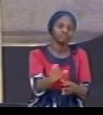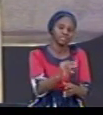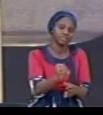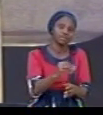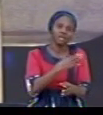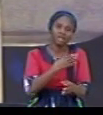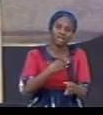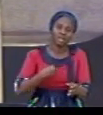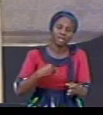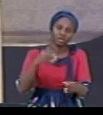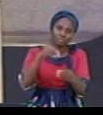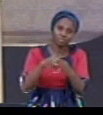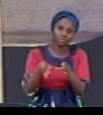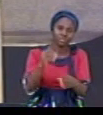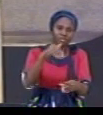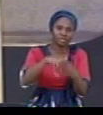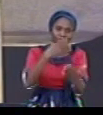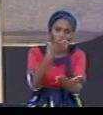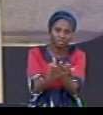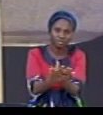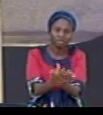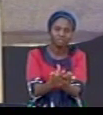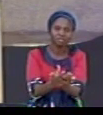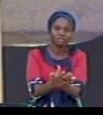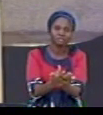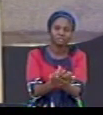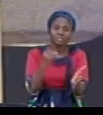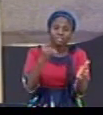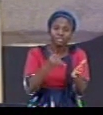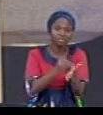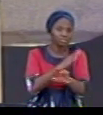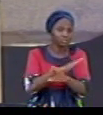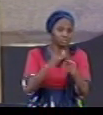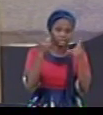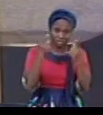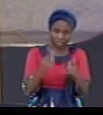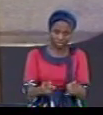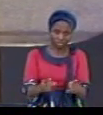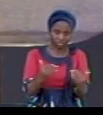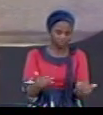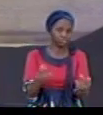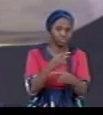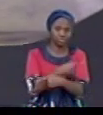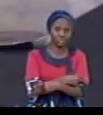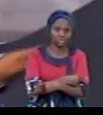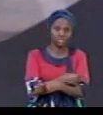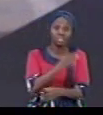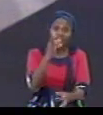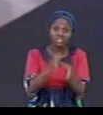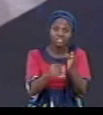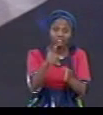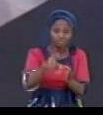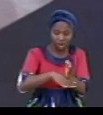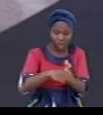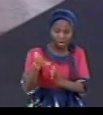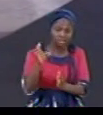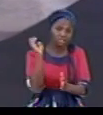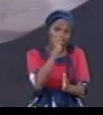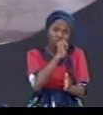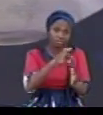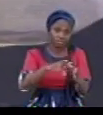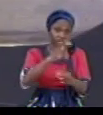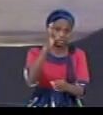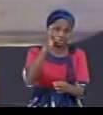the prison, in the dungeon. It doesn't happen today. If you cast out an evil spirit, because you know